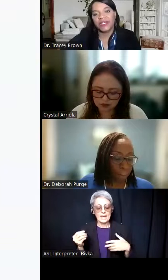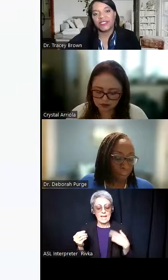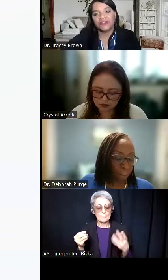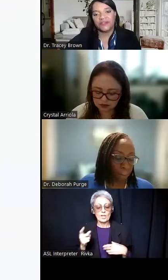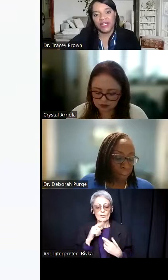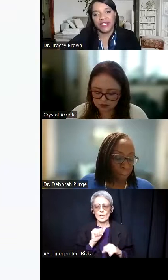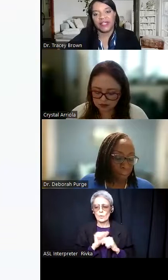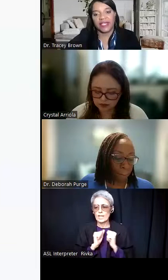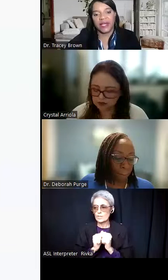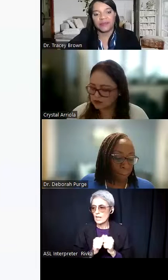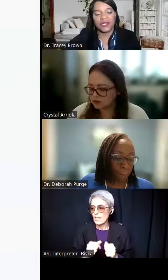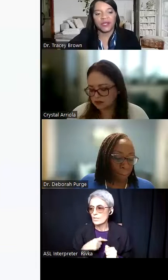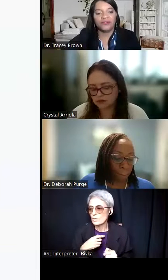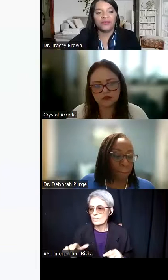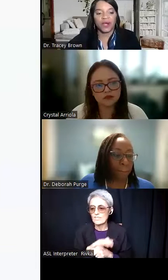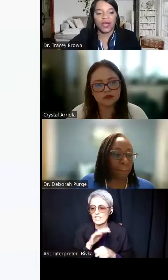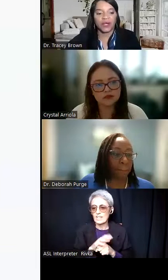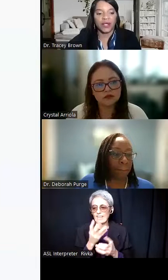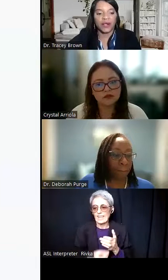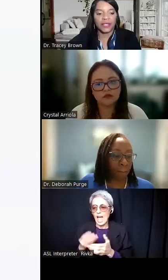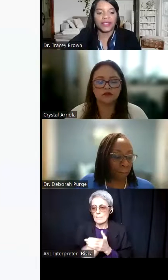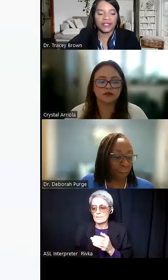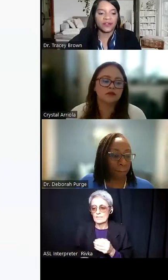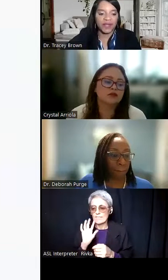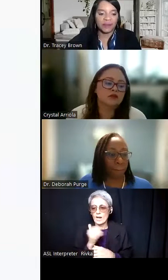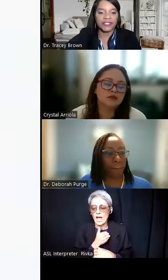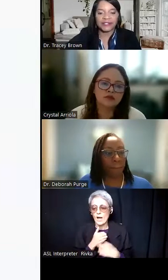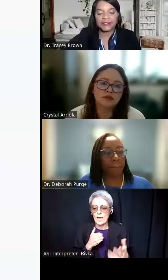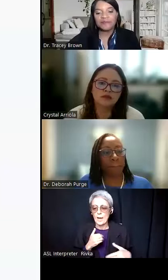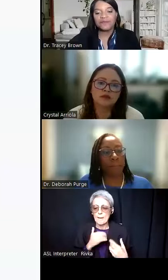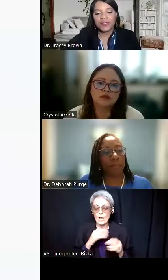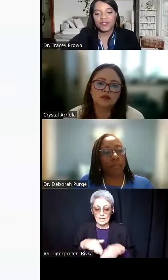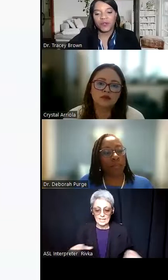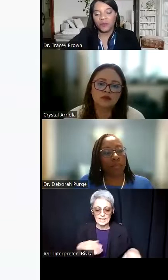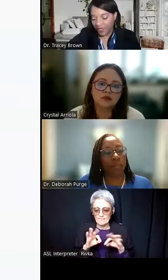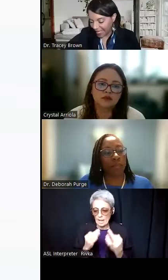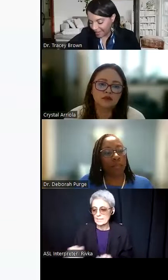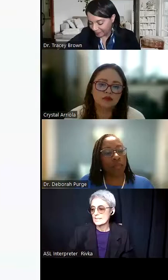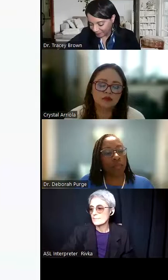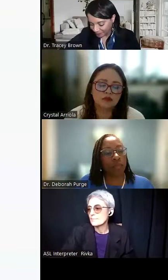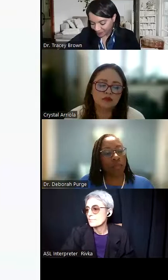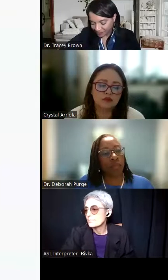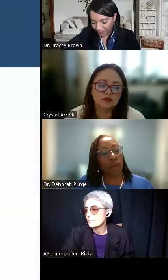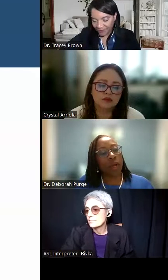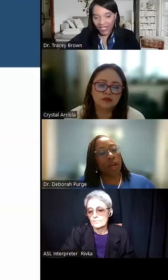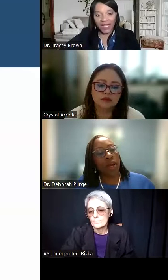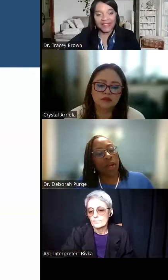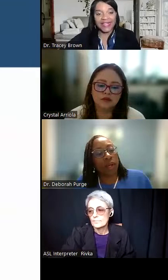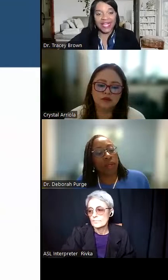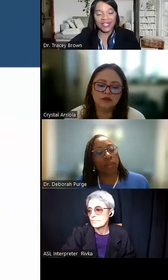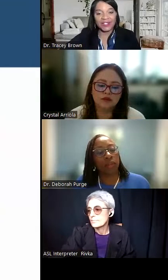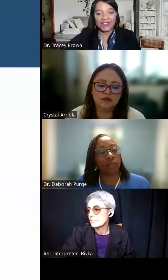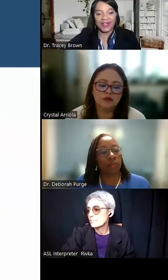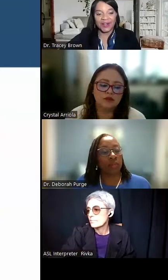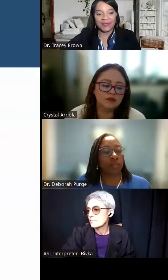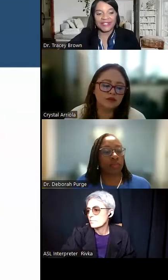together to fill in the gaps for our kids and our families. So with that,